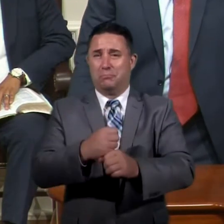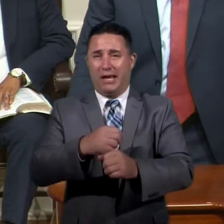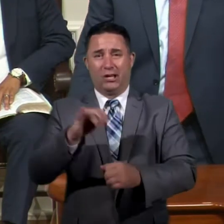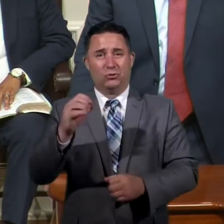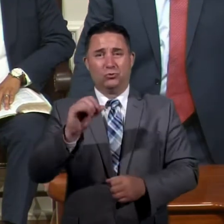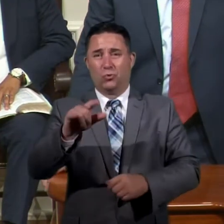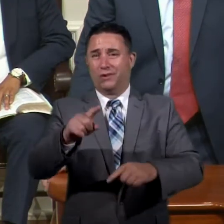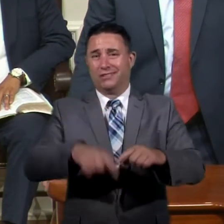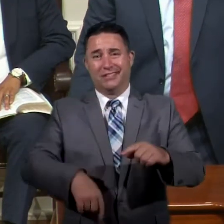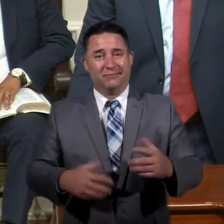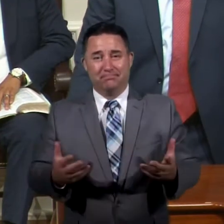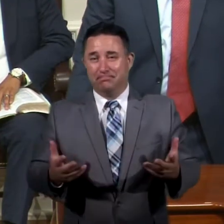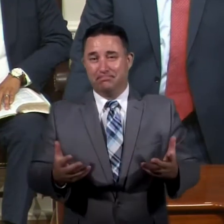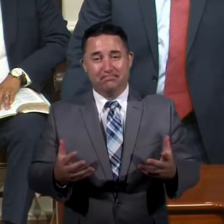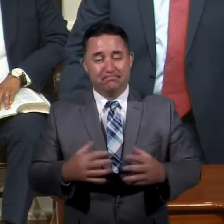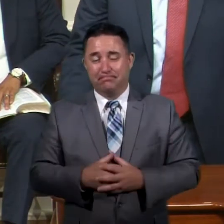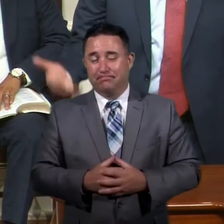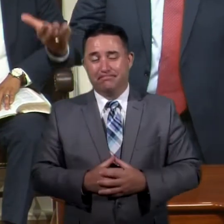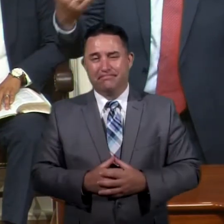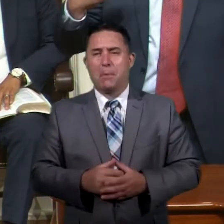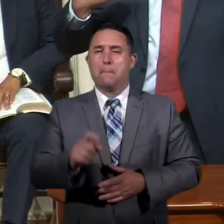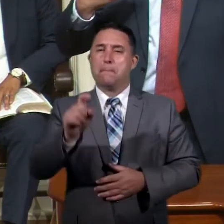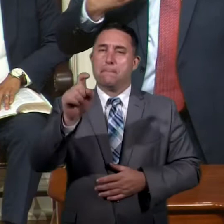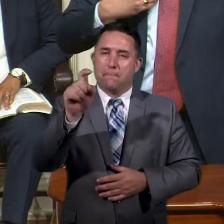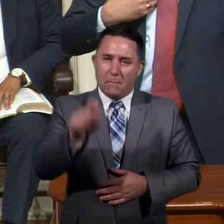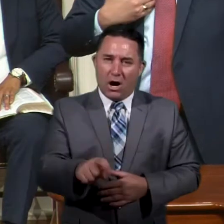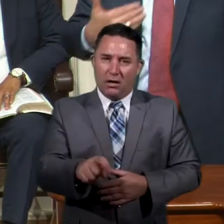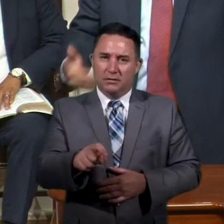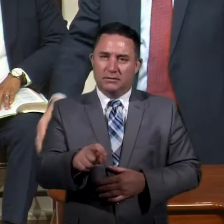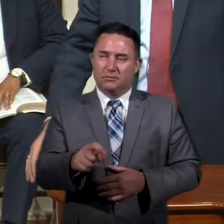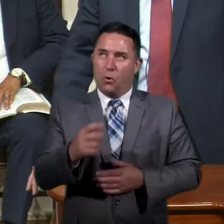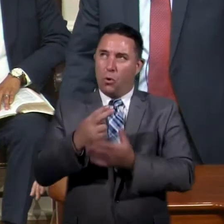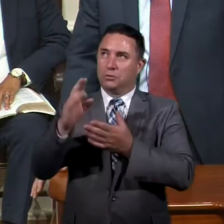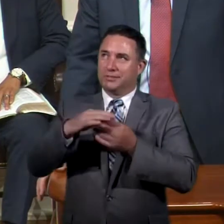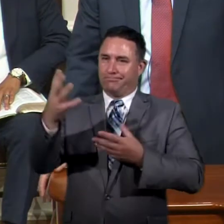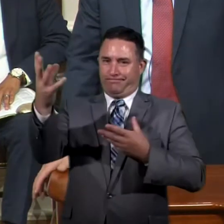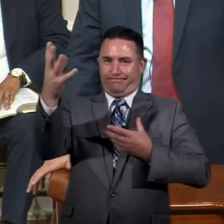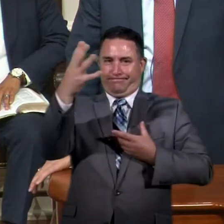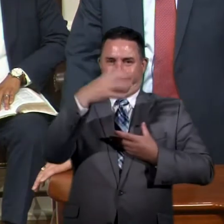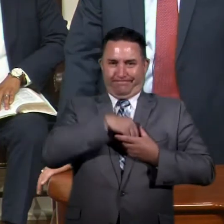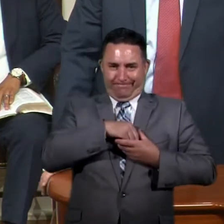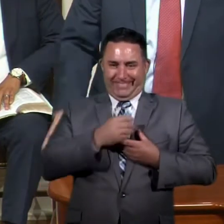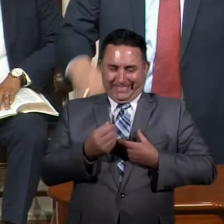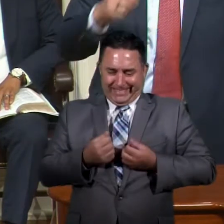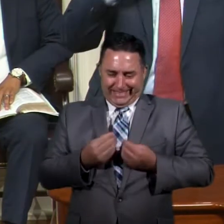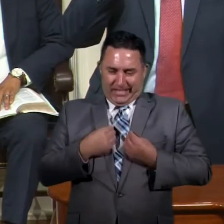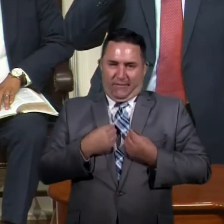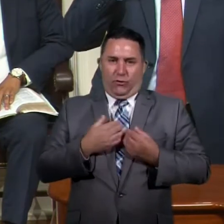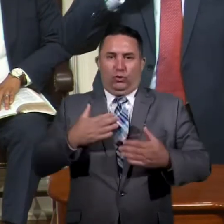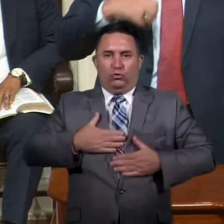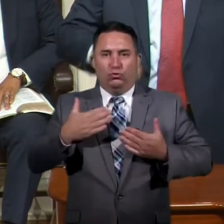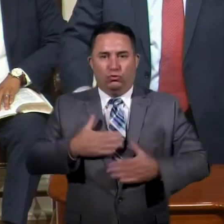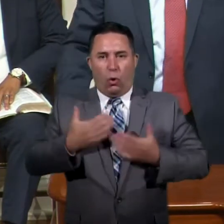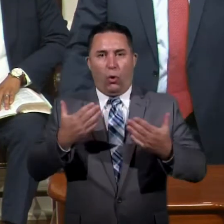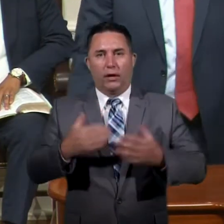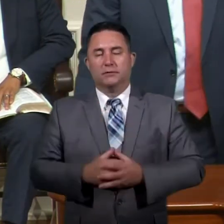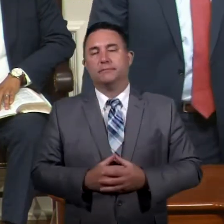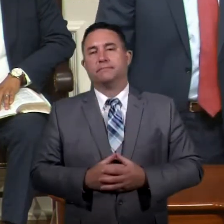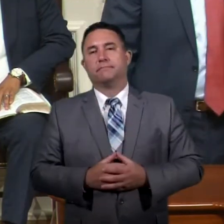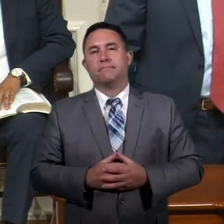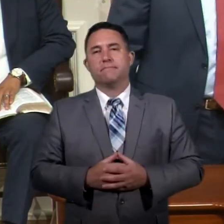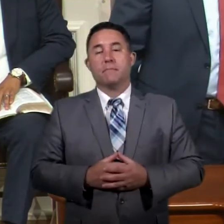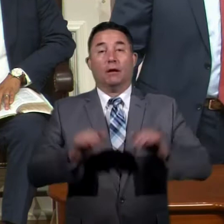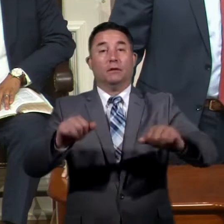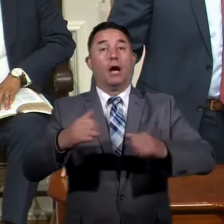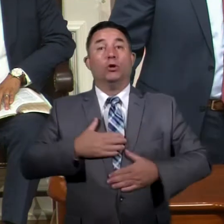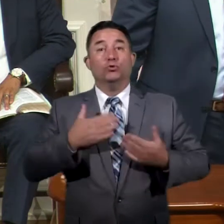puede duplicarse. It has to be brought to us by the Holy Spirit of God. Tiene que ser atraído por el Espíritu Santo de Dios. He says